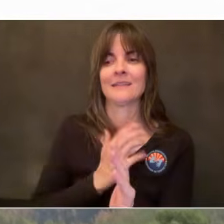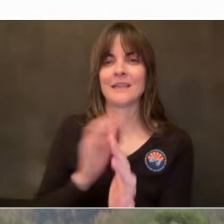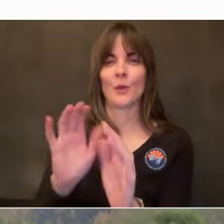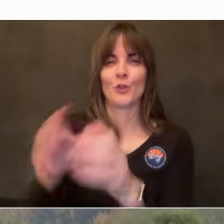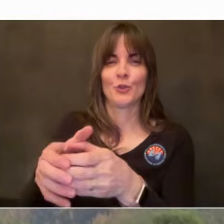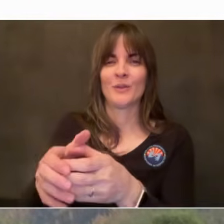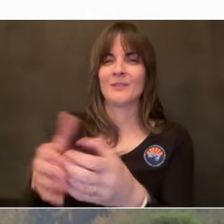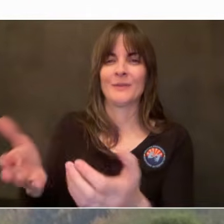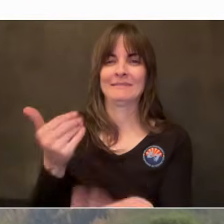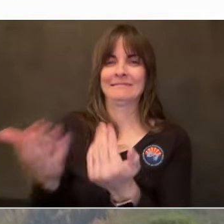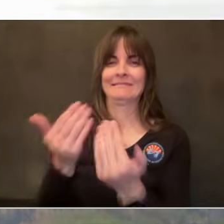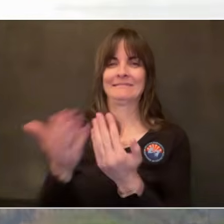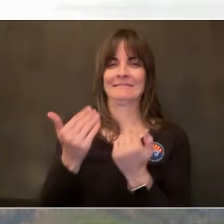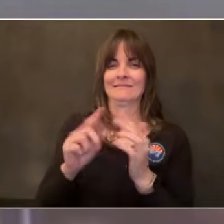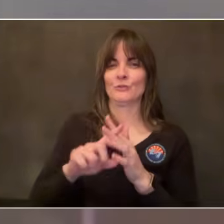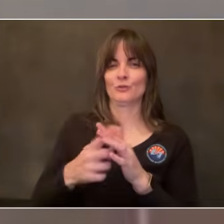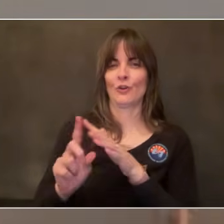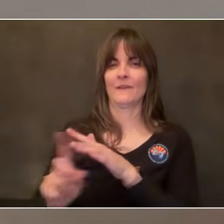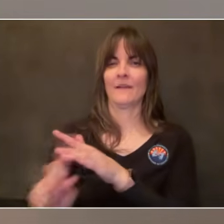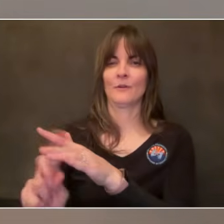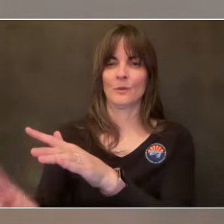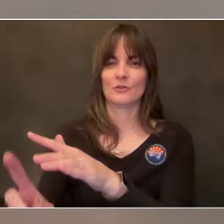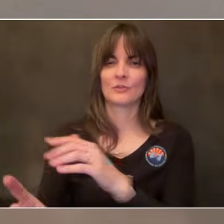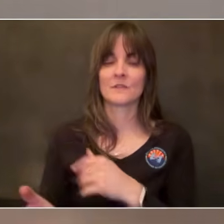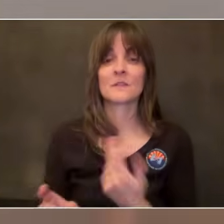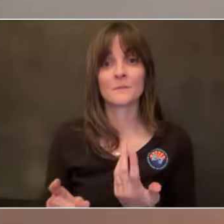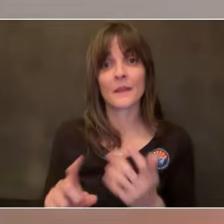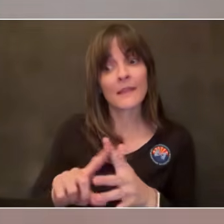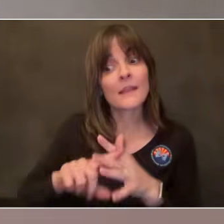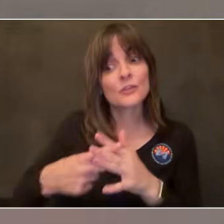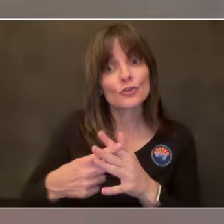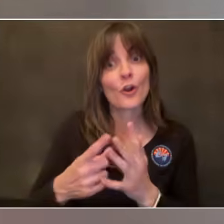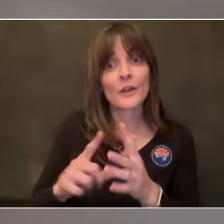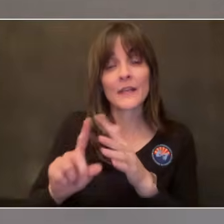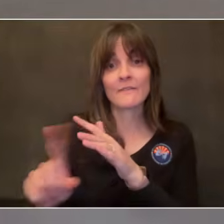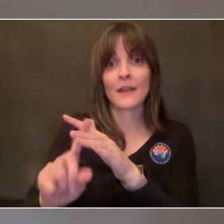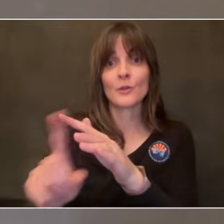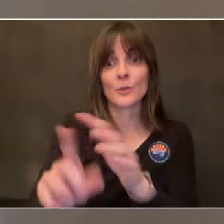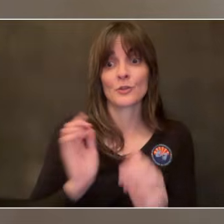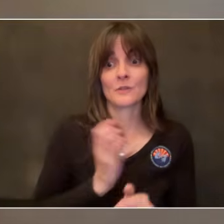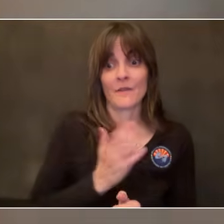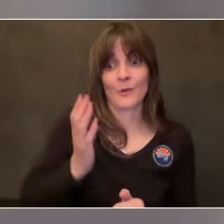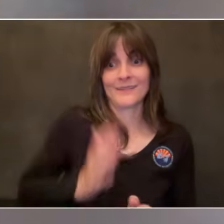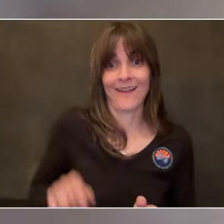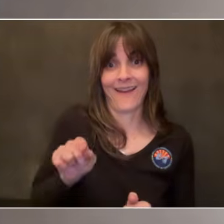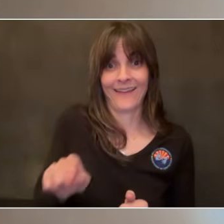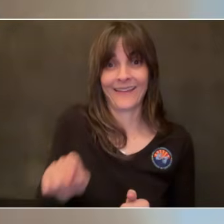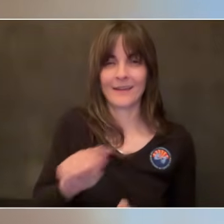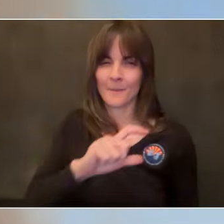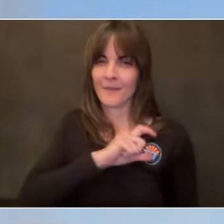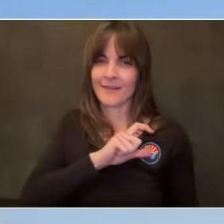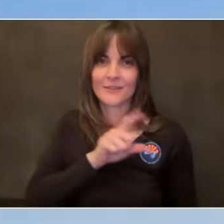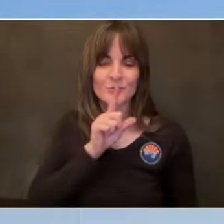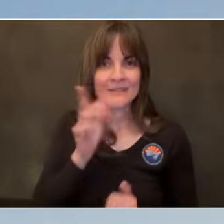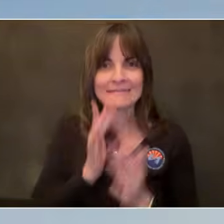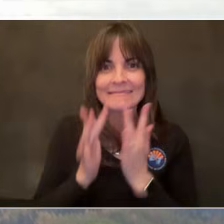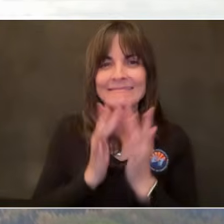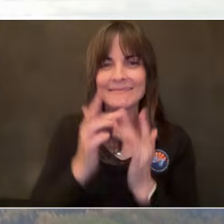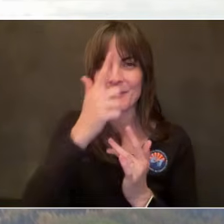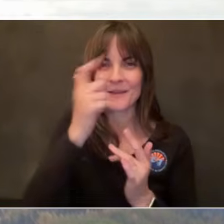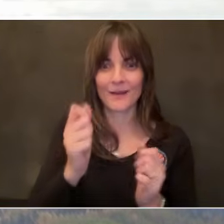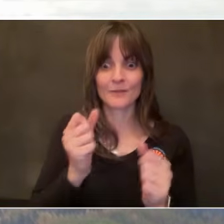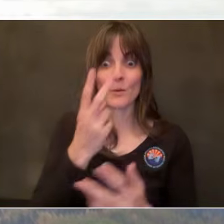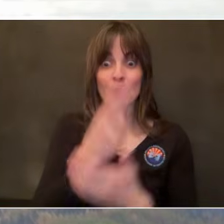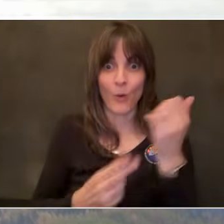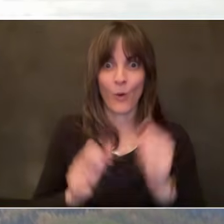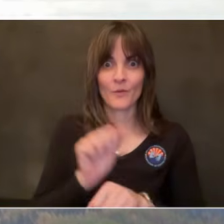valley to start evacuations. They initially started the evacuations of our side. Law enforcement was pretty stretched thin because they were trying to evacuate kind of